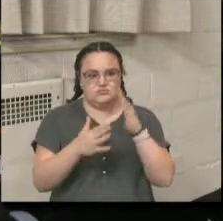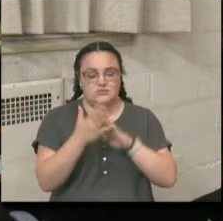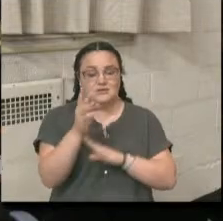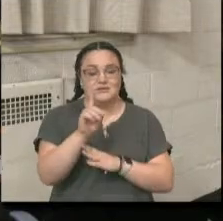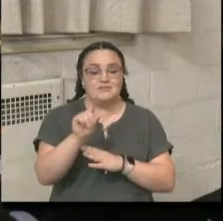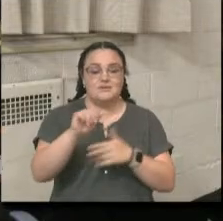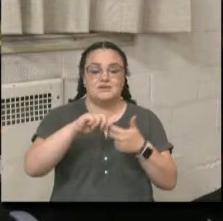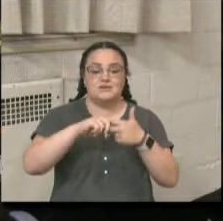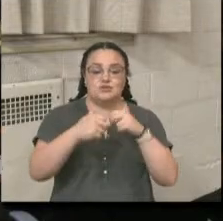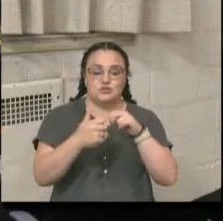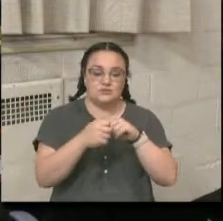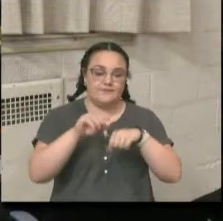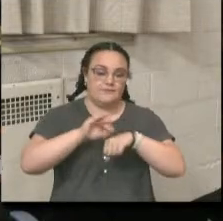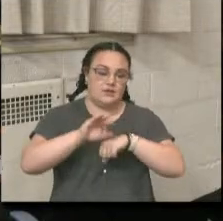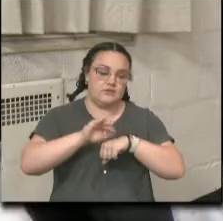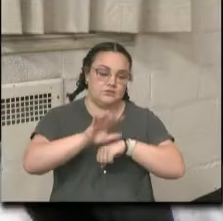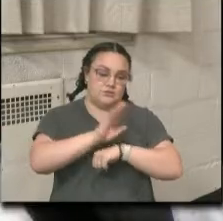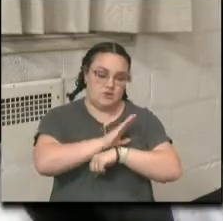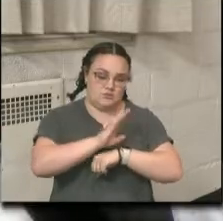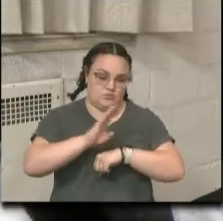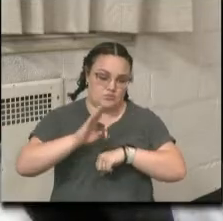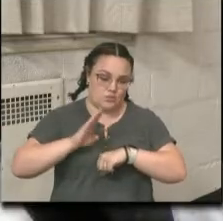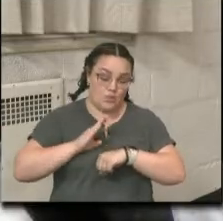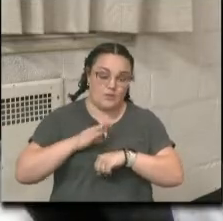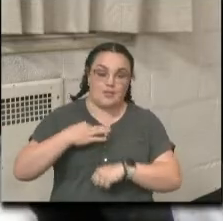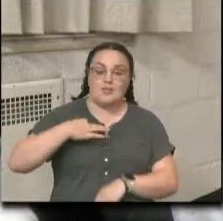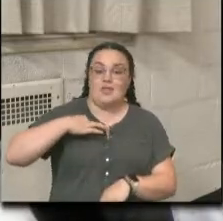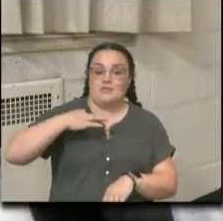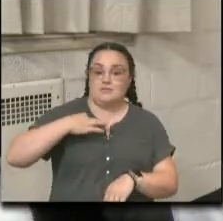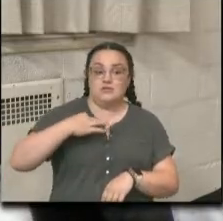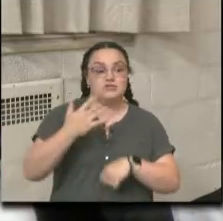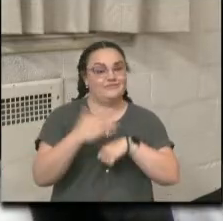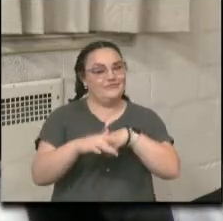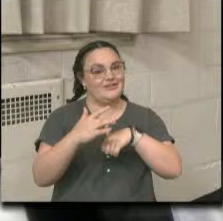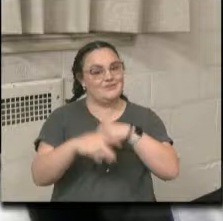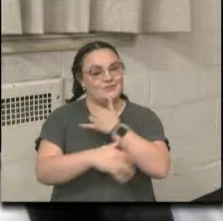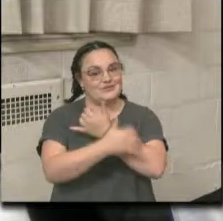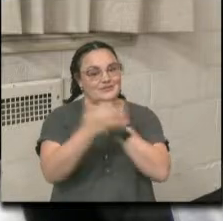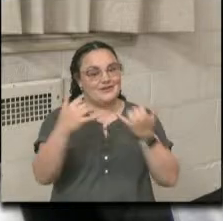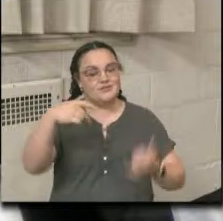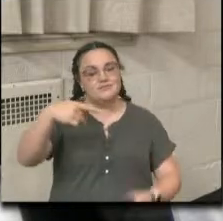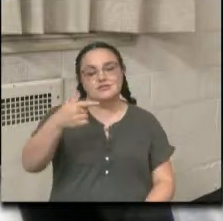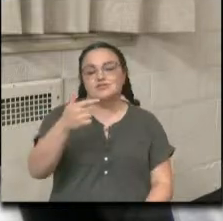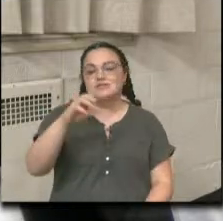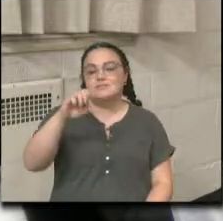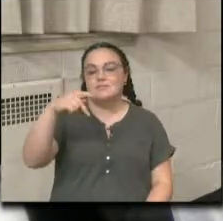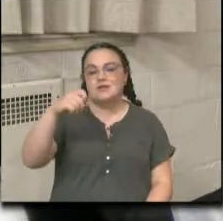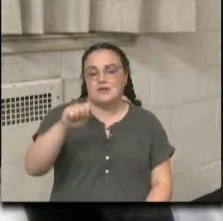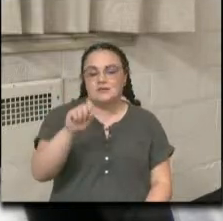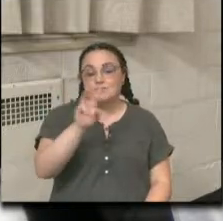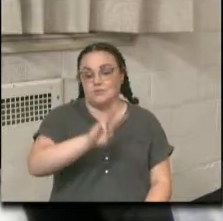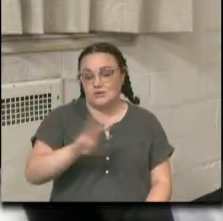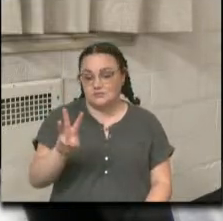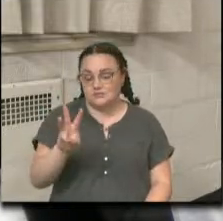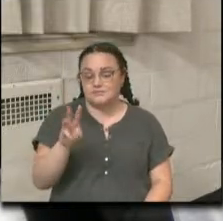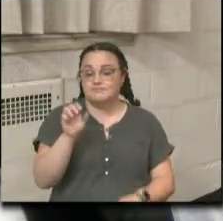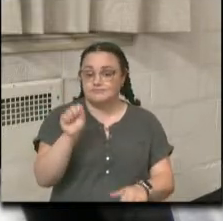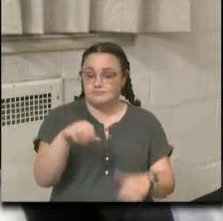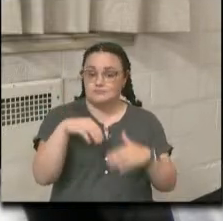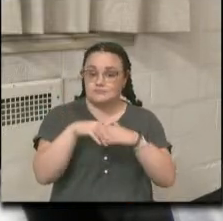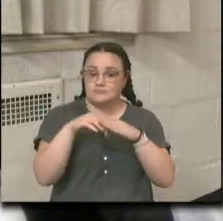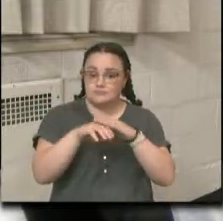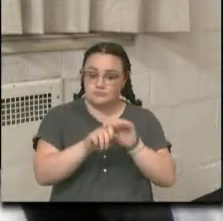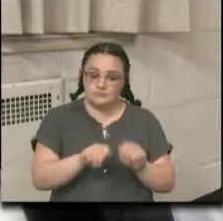Issues Advisory Board, the application is available now on the PGCPS website. The application will